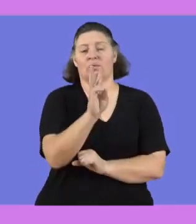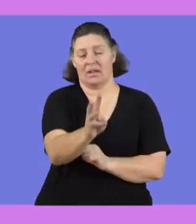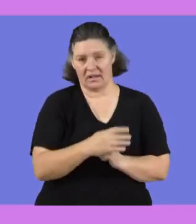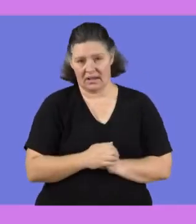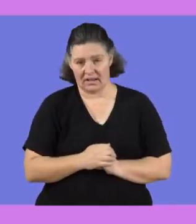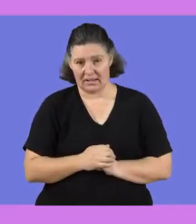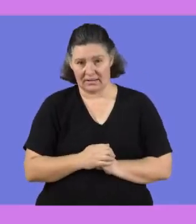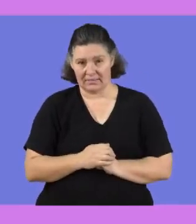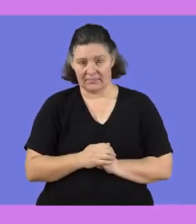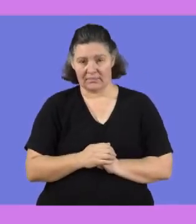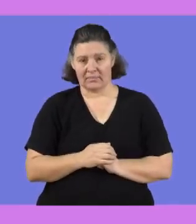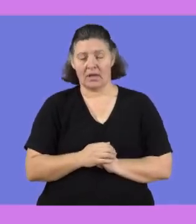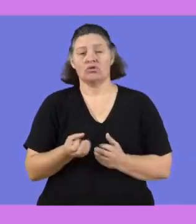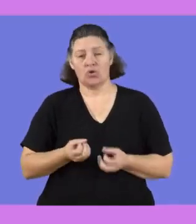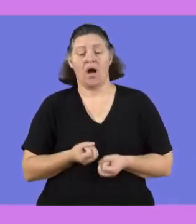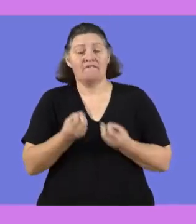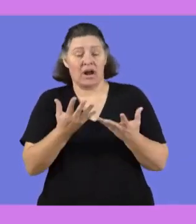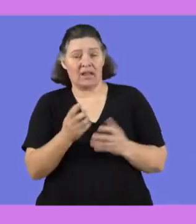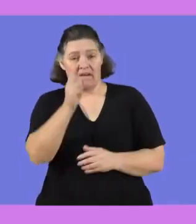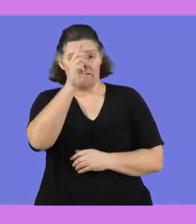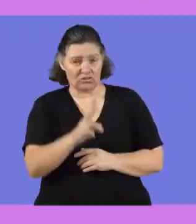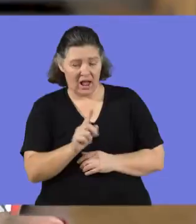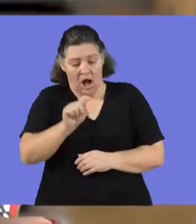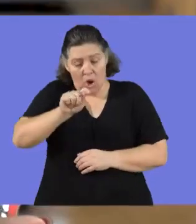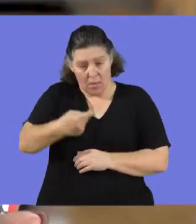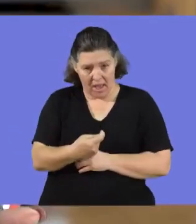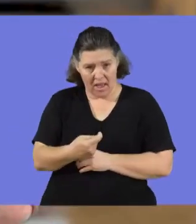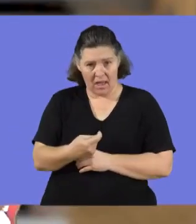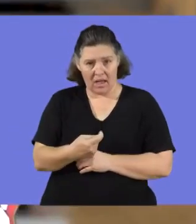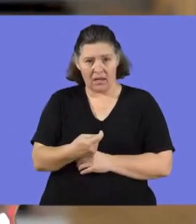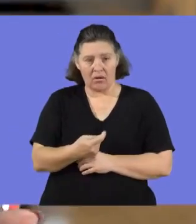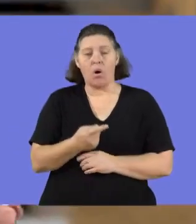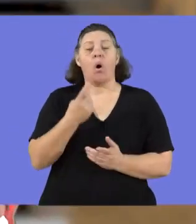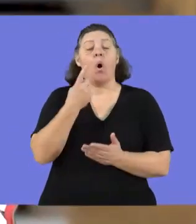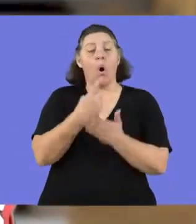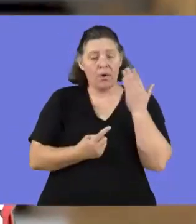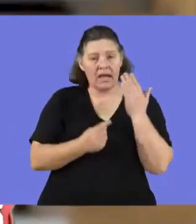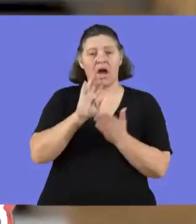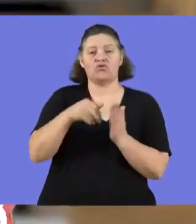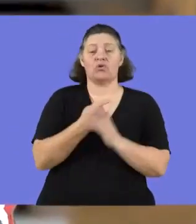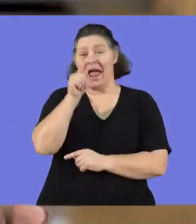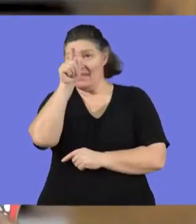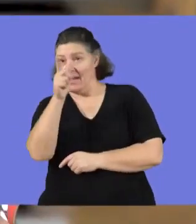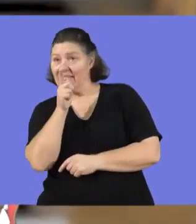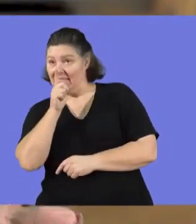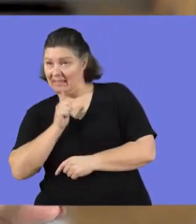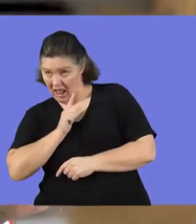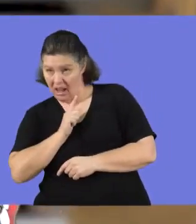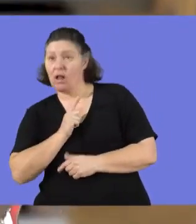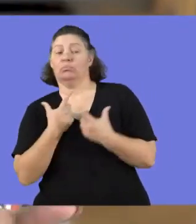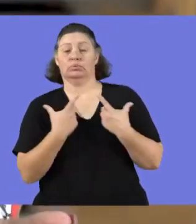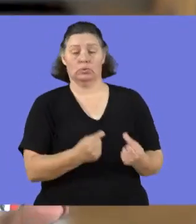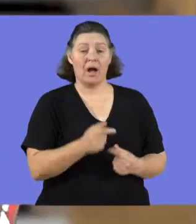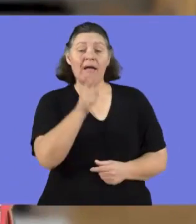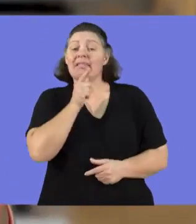affected. So as you are expressing a fraction as a decimal, we only round off if the examiner says so.